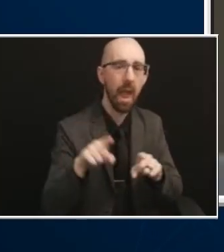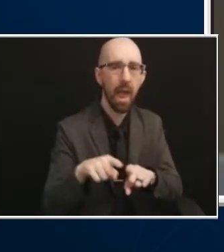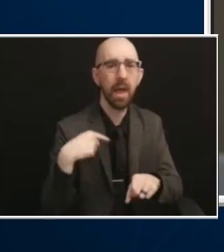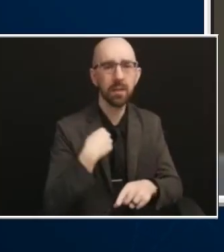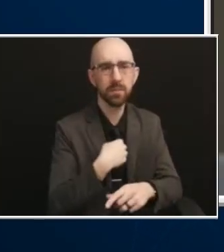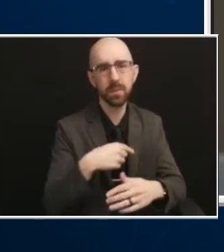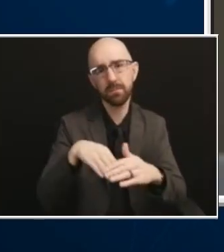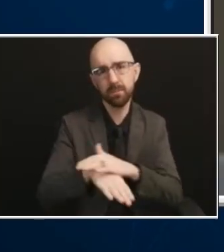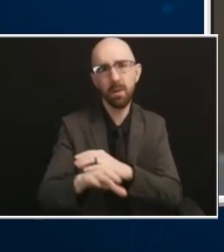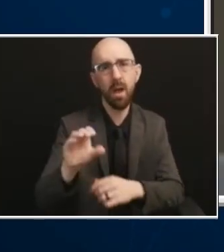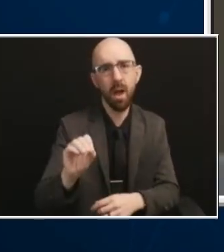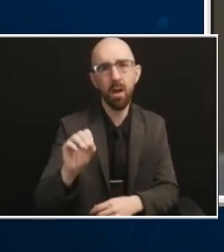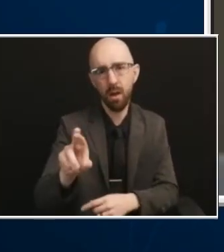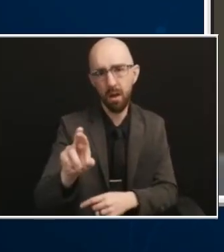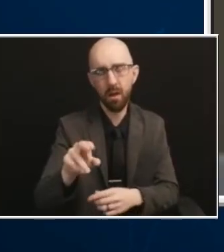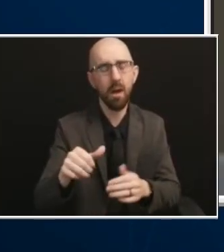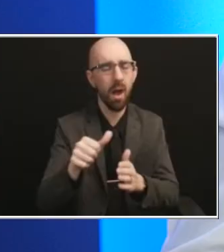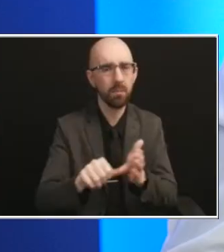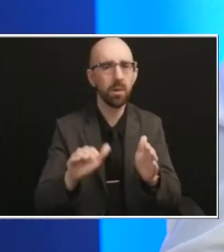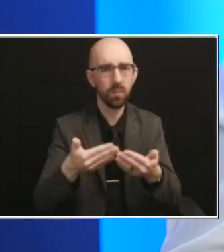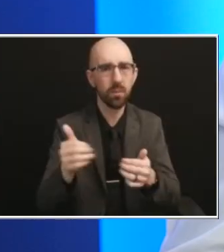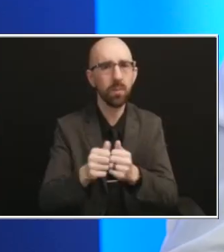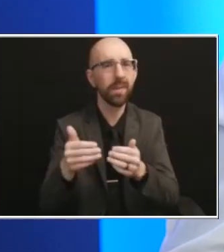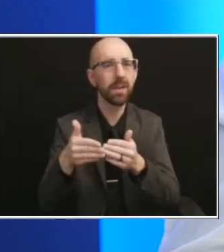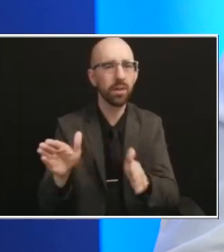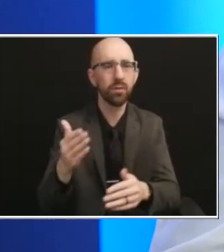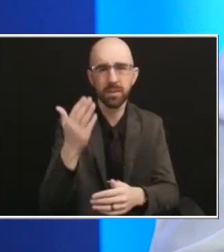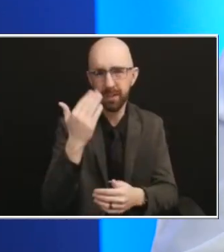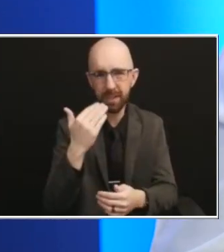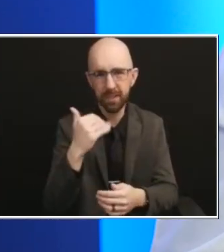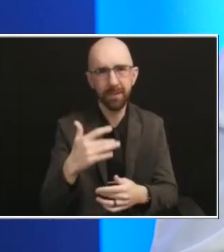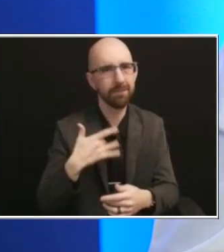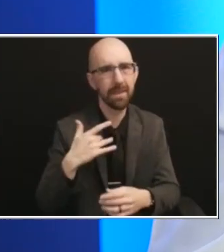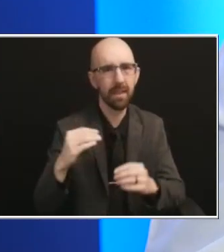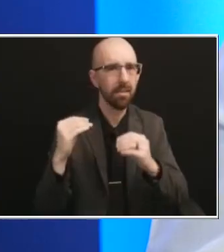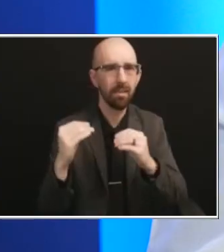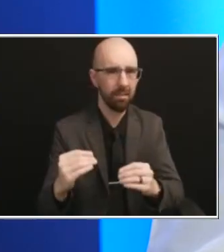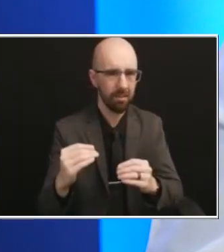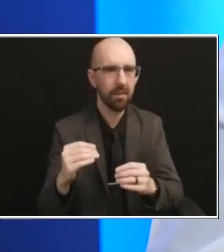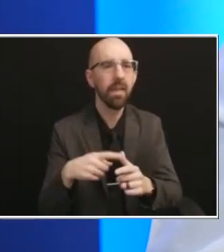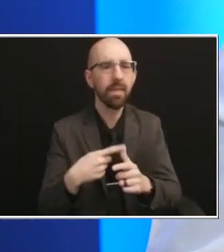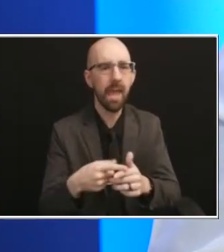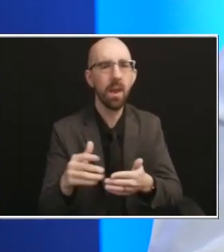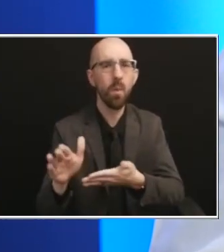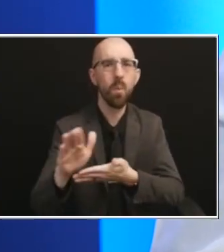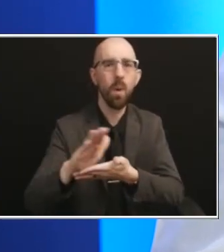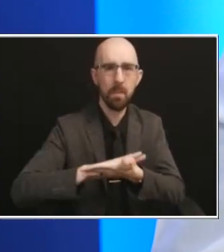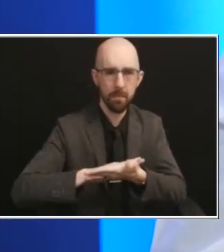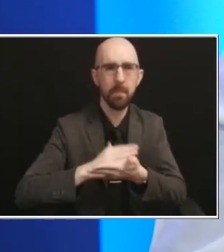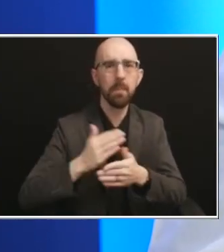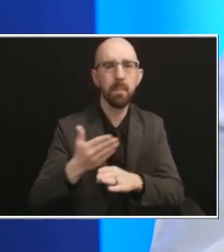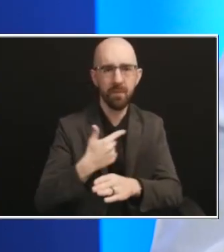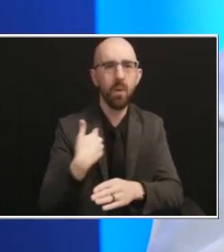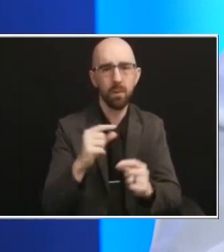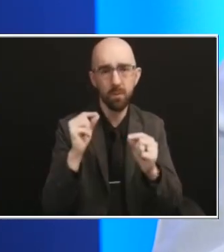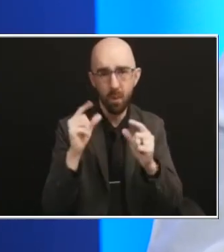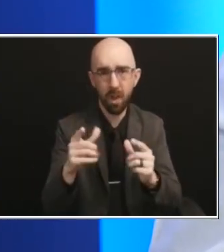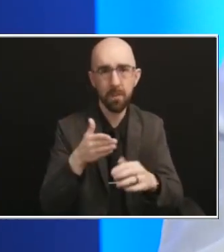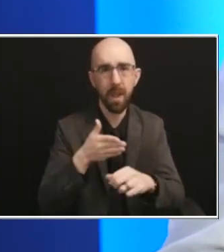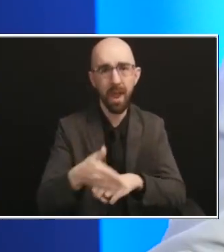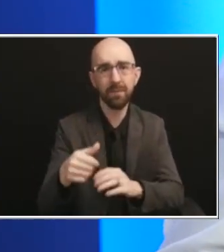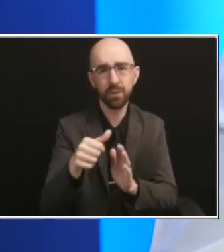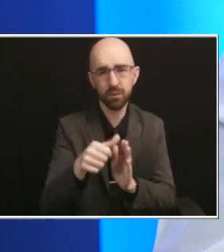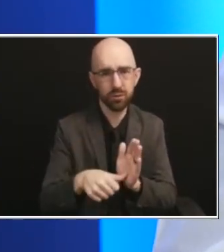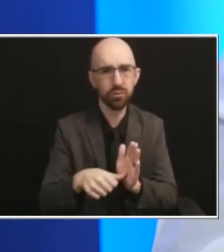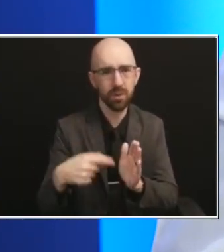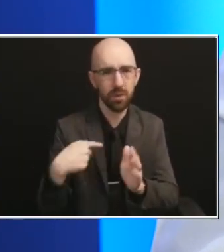room when he was under general anesthesia and not feeling it, and then wipe it away before we woke him up after a surgery where we were working on